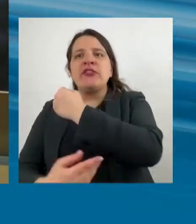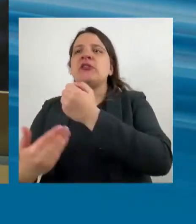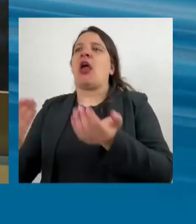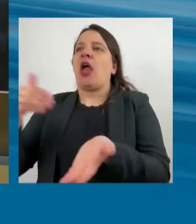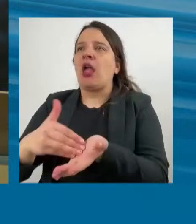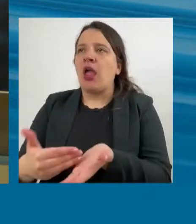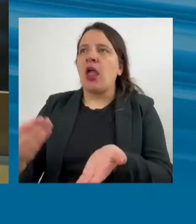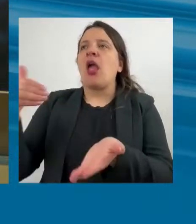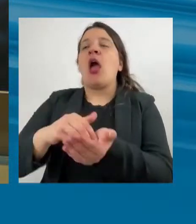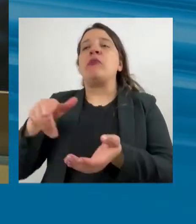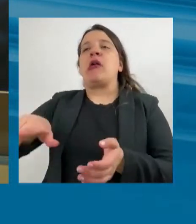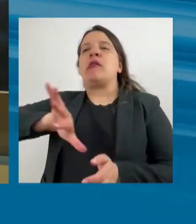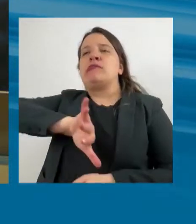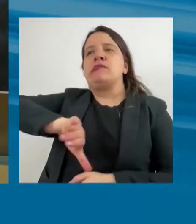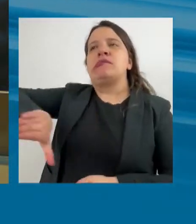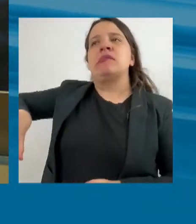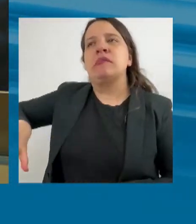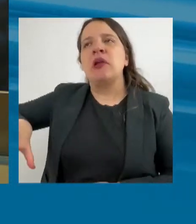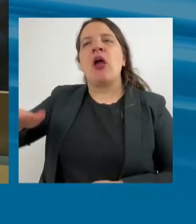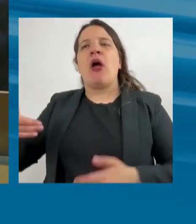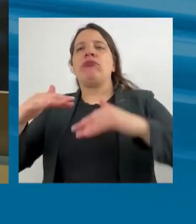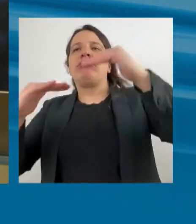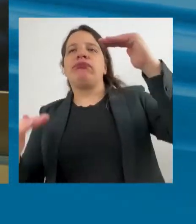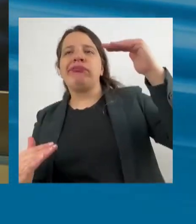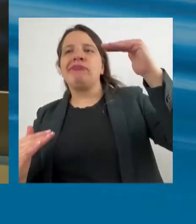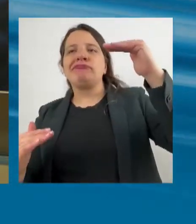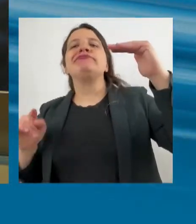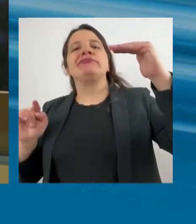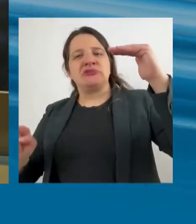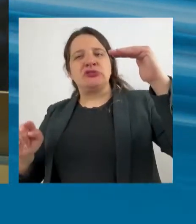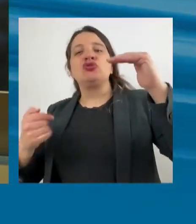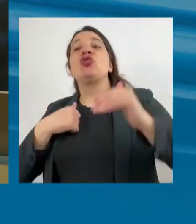reduce poverty, exclusion, and social inequality in the